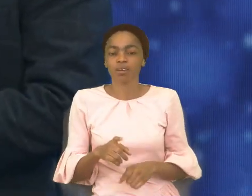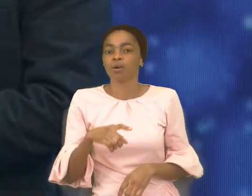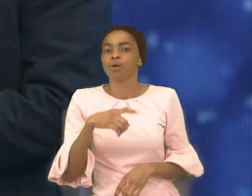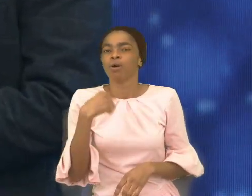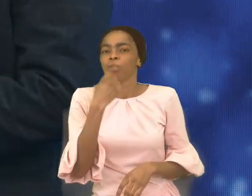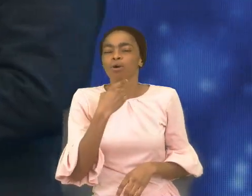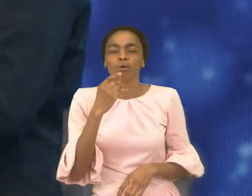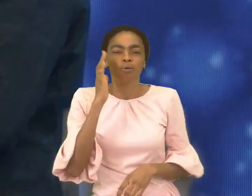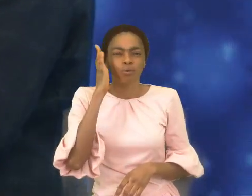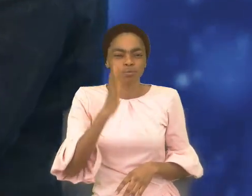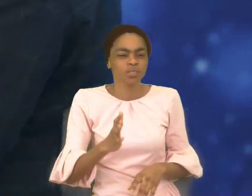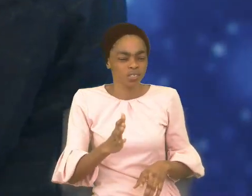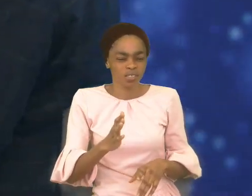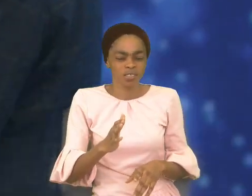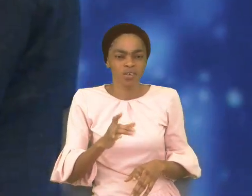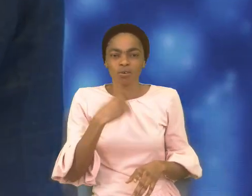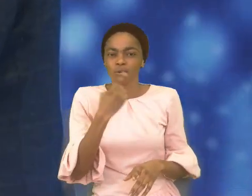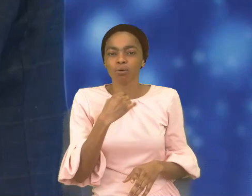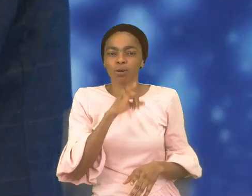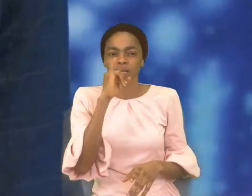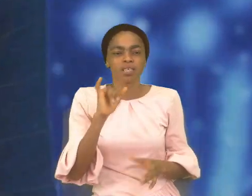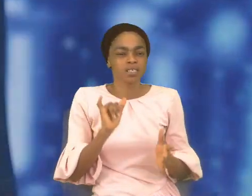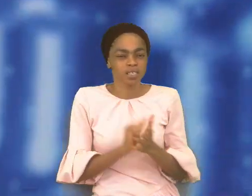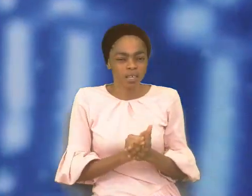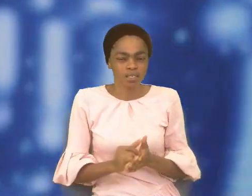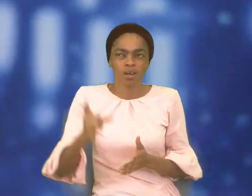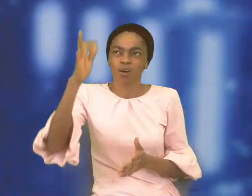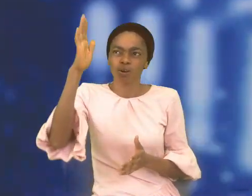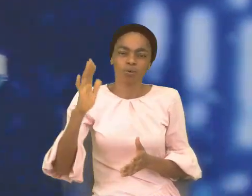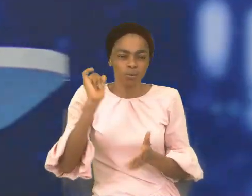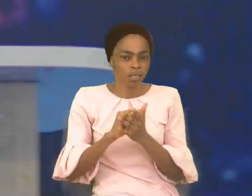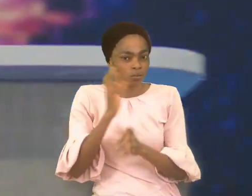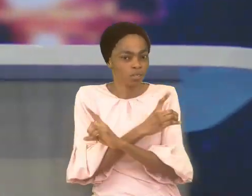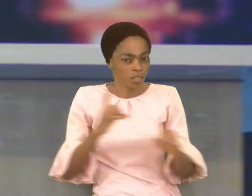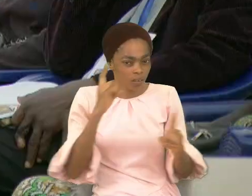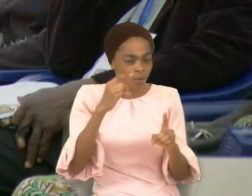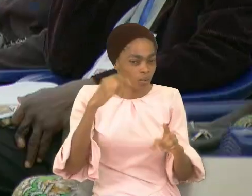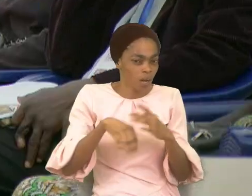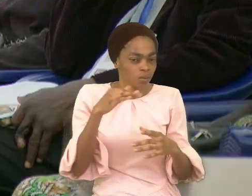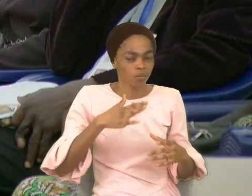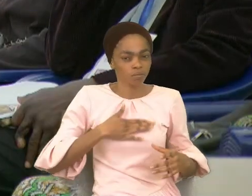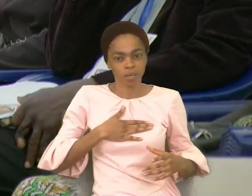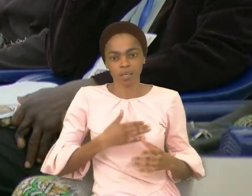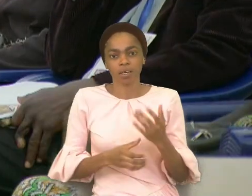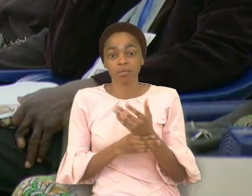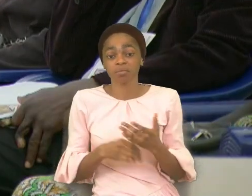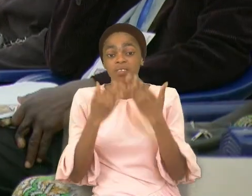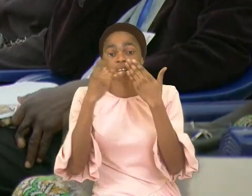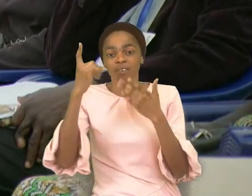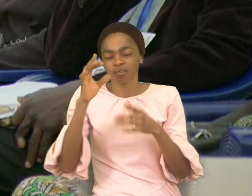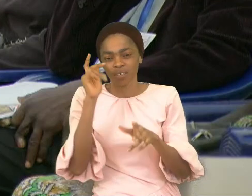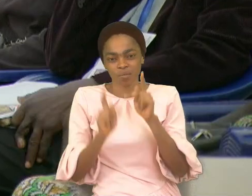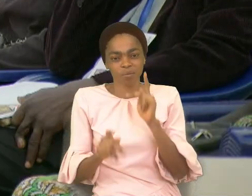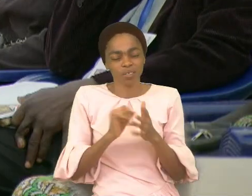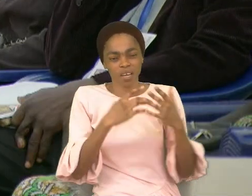hand? Thank God for the people that have faith in the God of heaven, confidence, trust